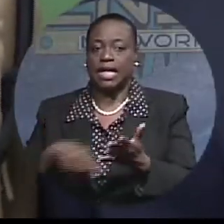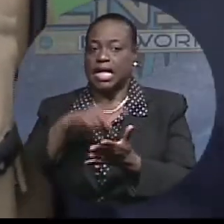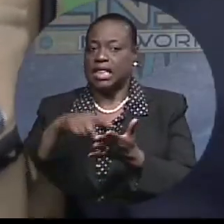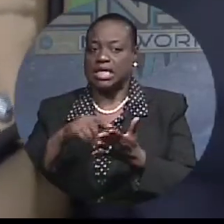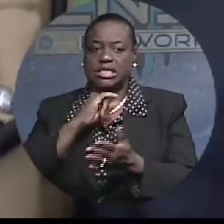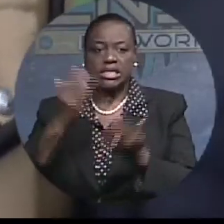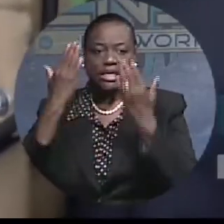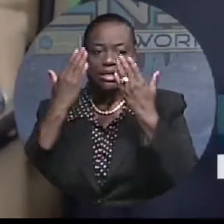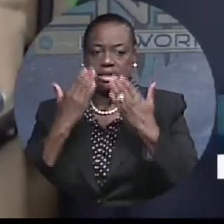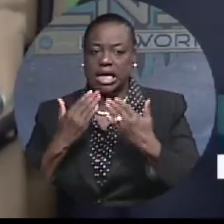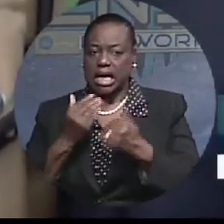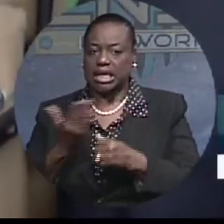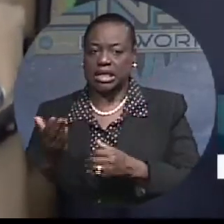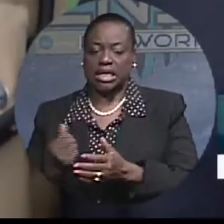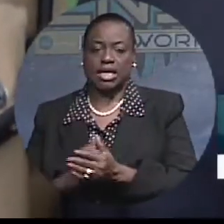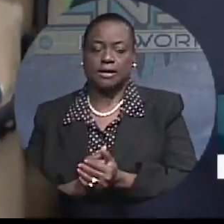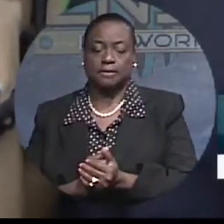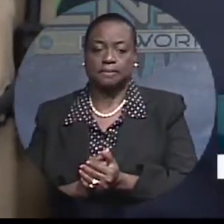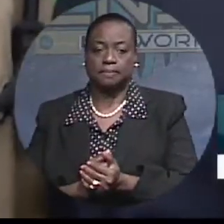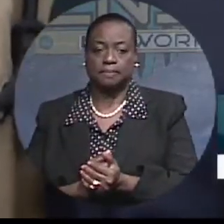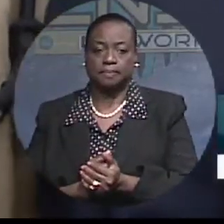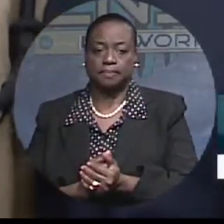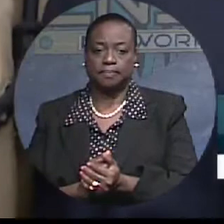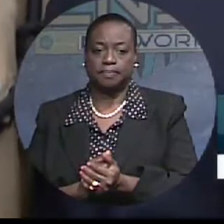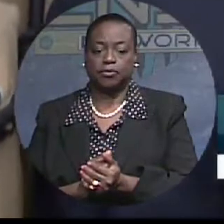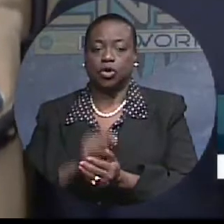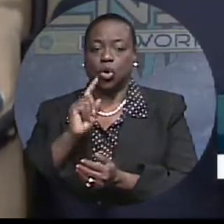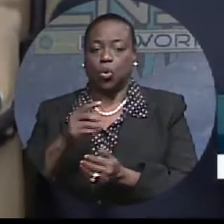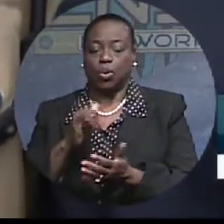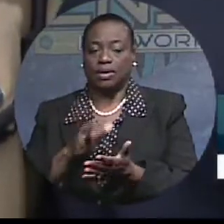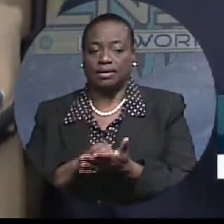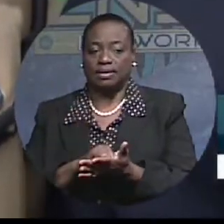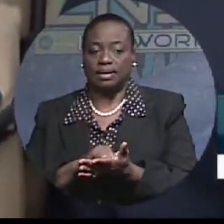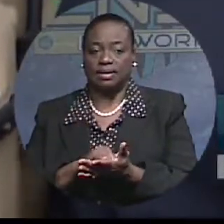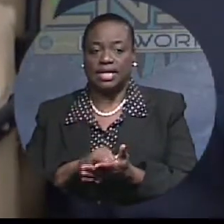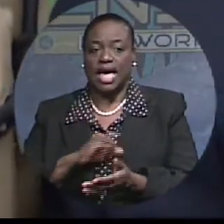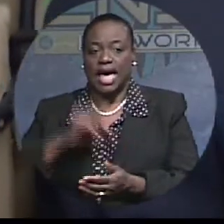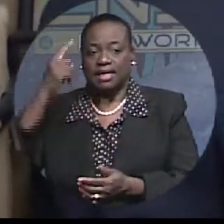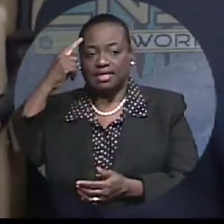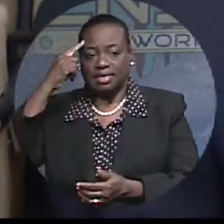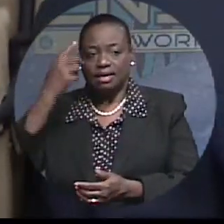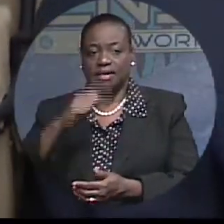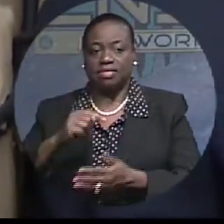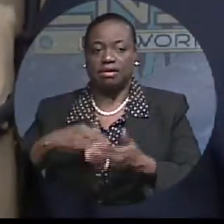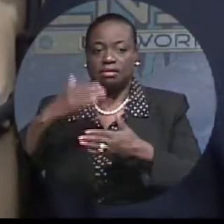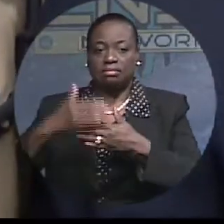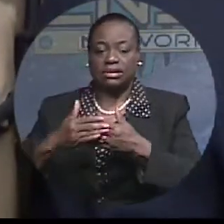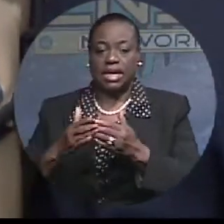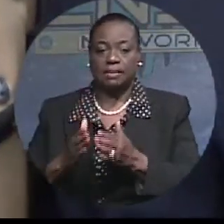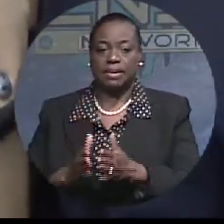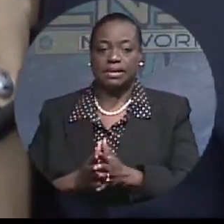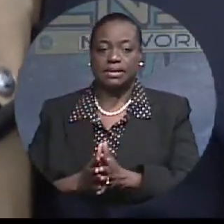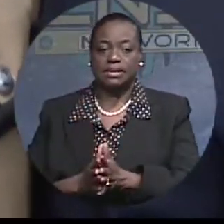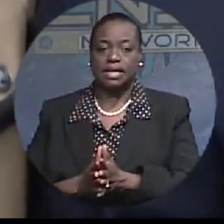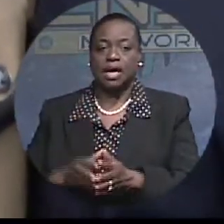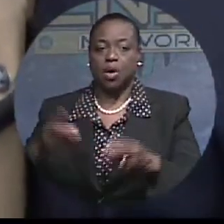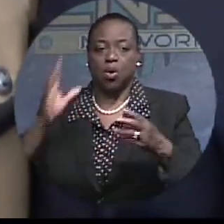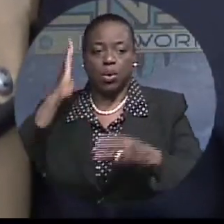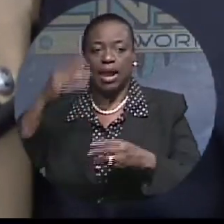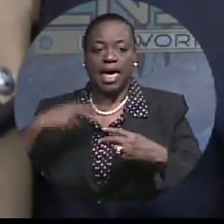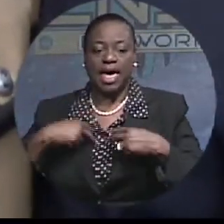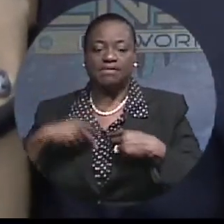unspeakable tragedy, and one that I think the neighbors will have a very difficult